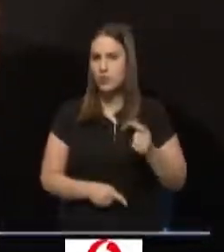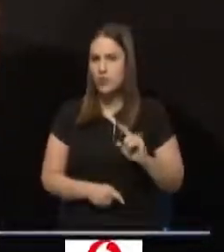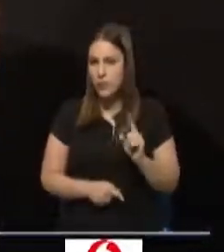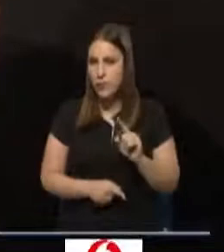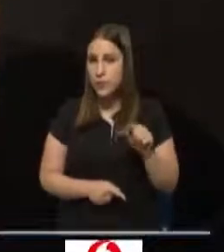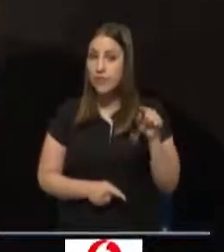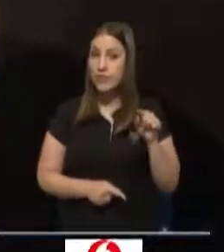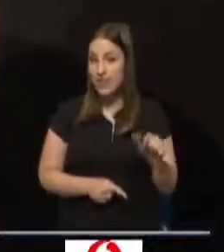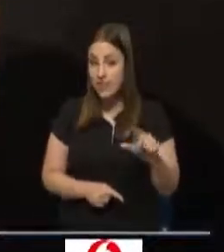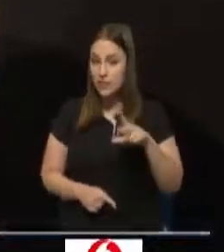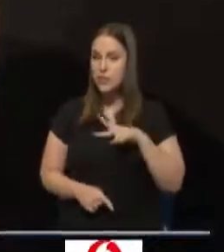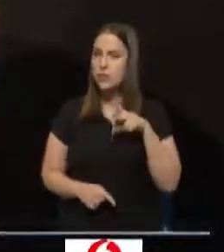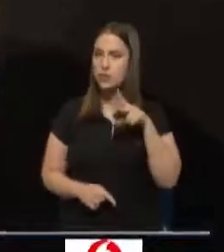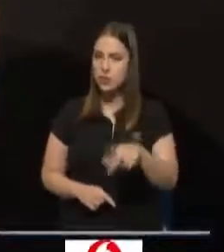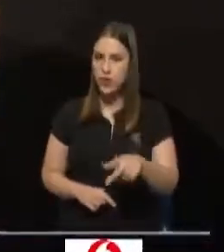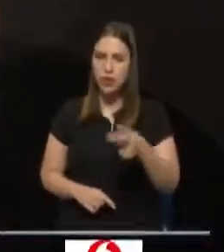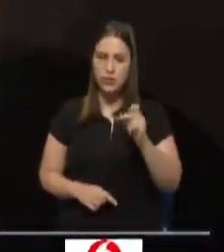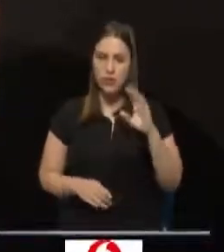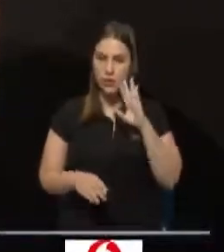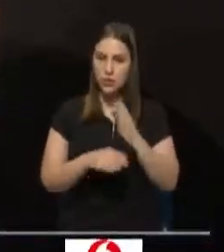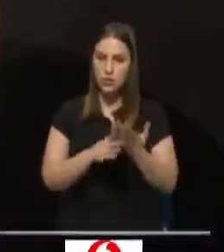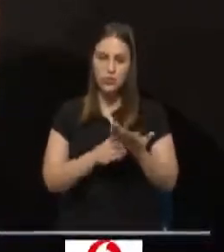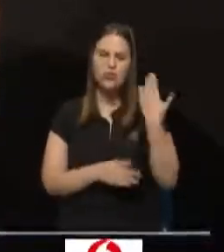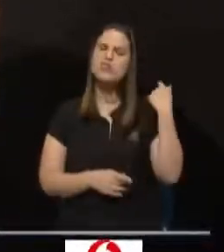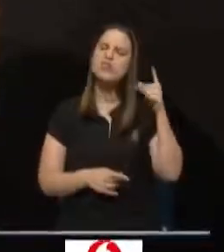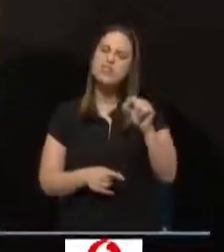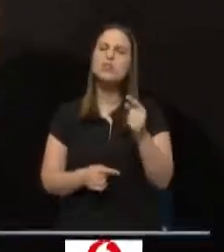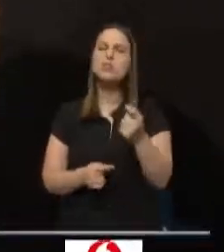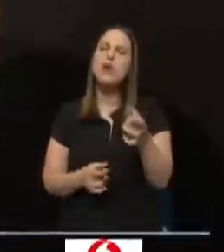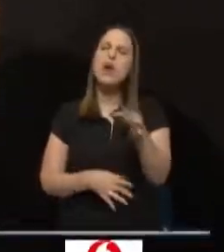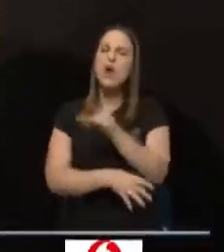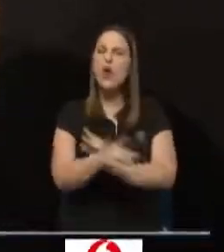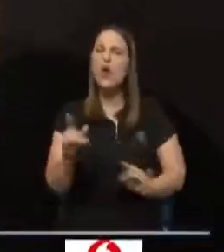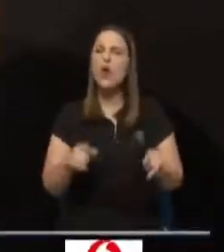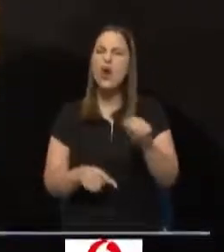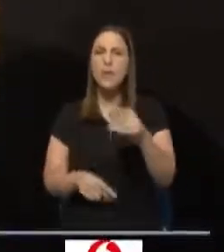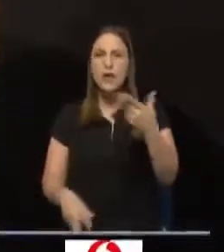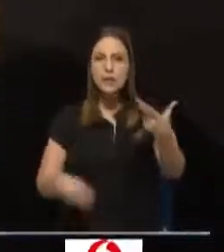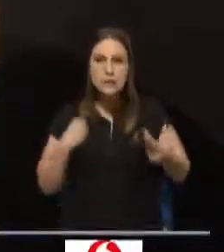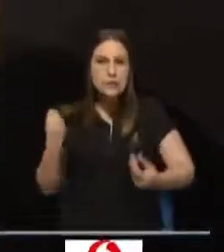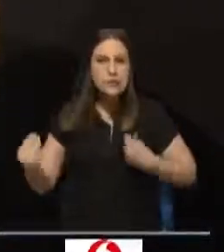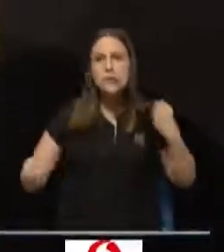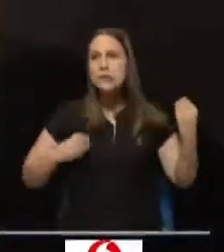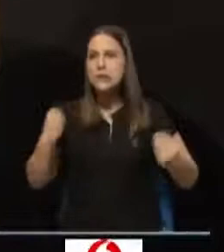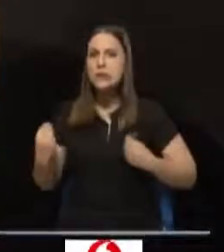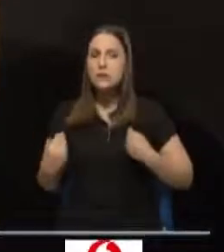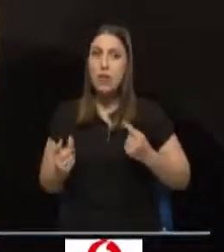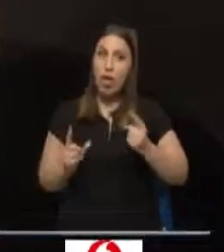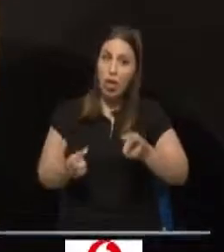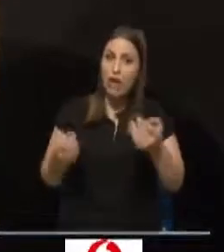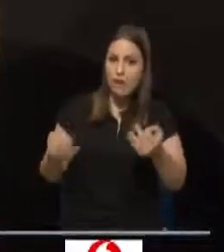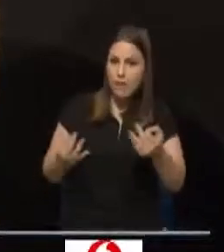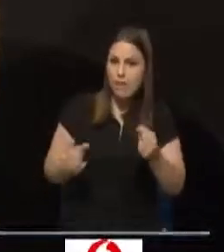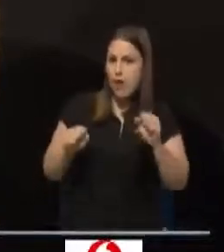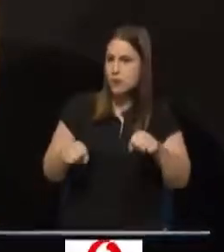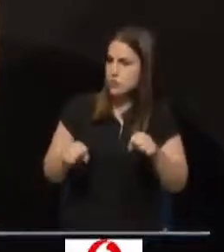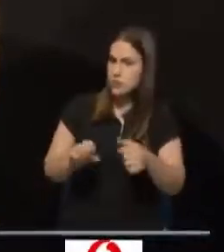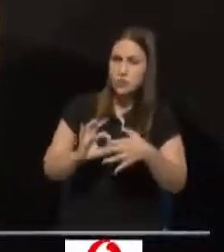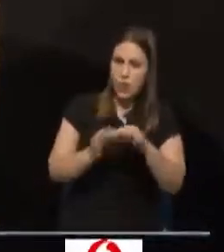And this has been in Portugal in the last few years, but also in Europe. The concern, which is a